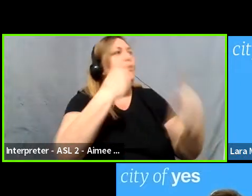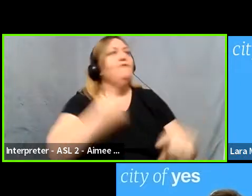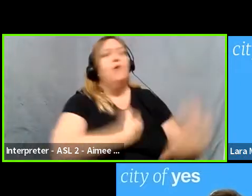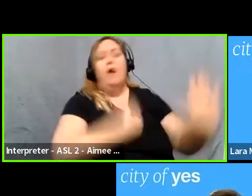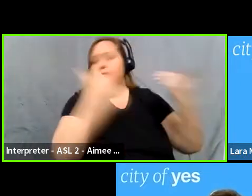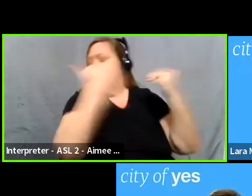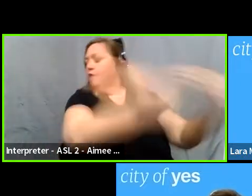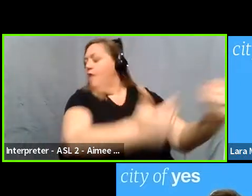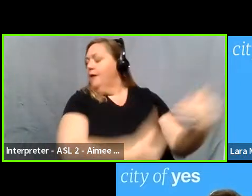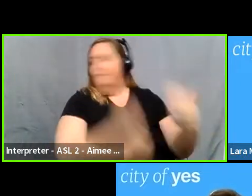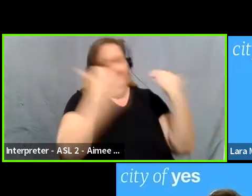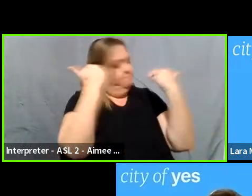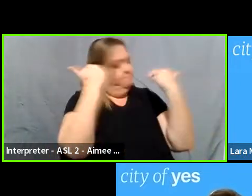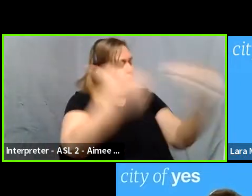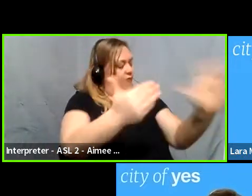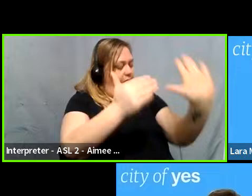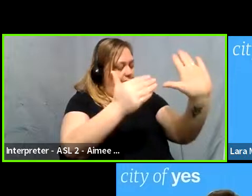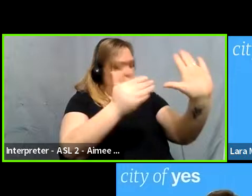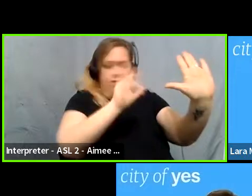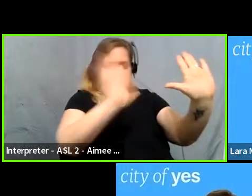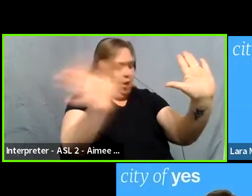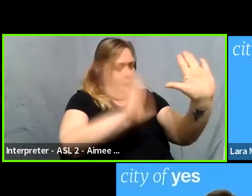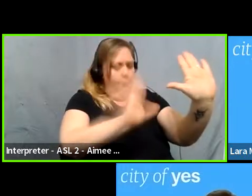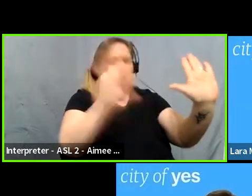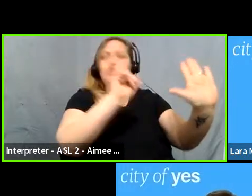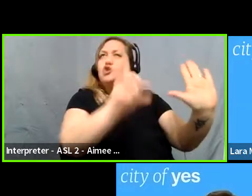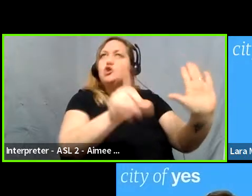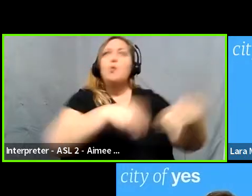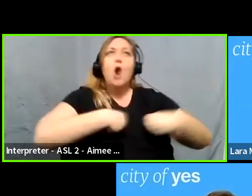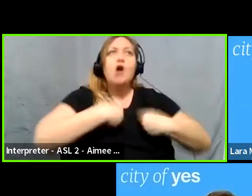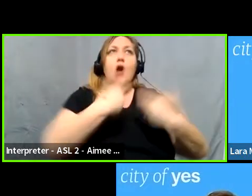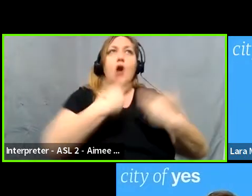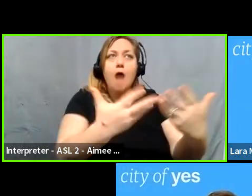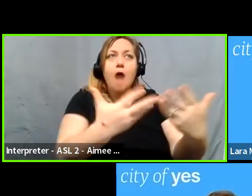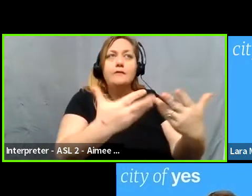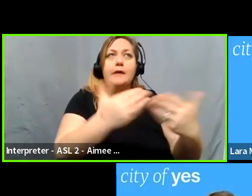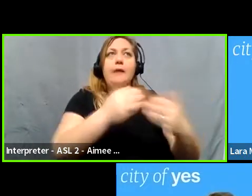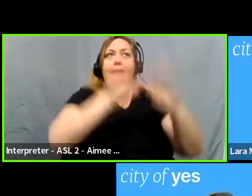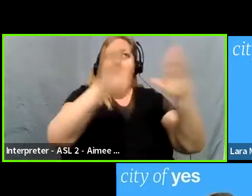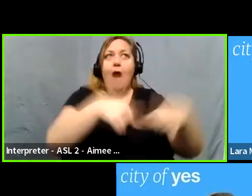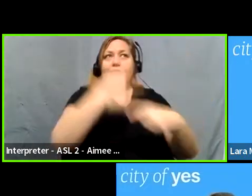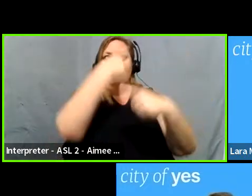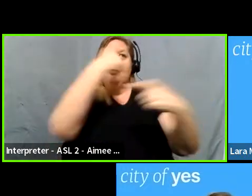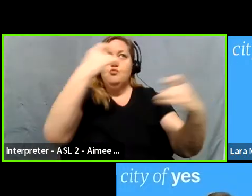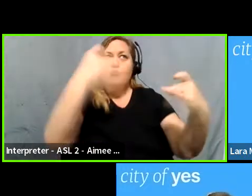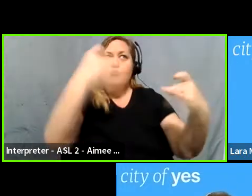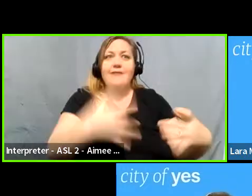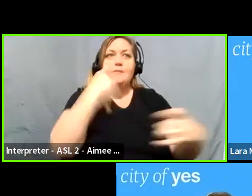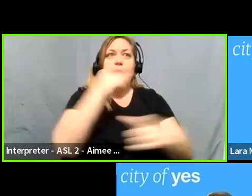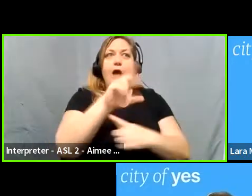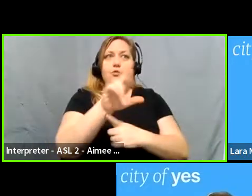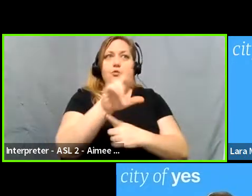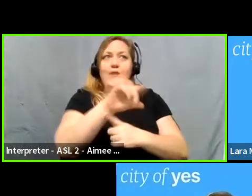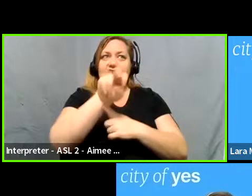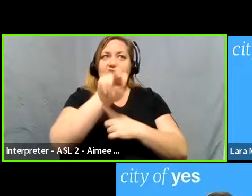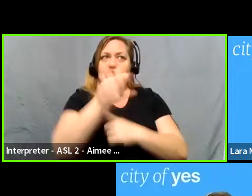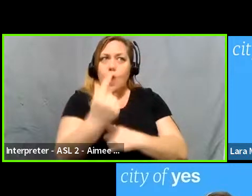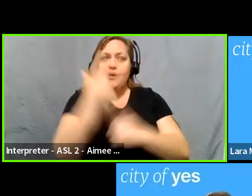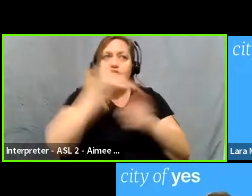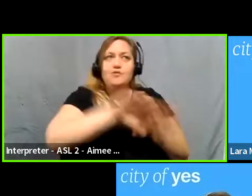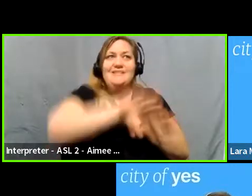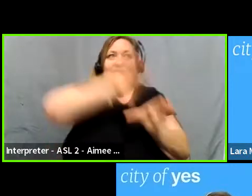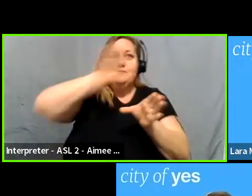Move on. We certainly have the lowest. The housing crisis by rezoning to displace